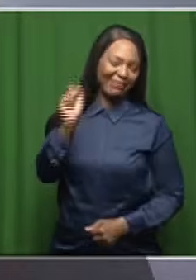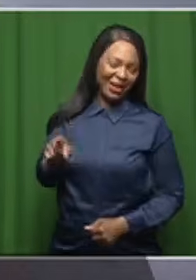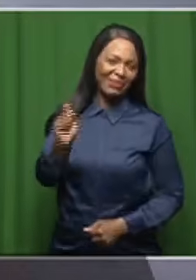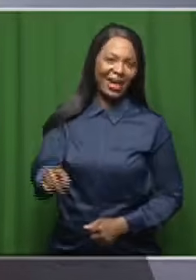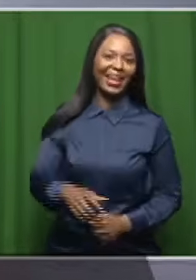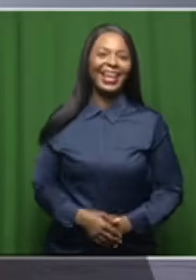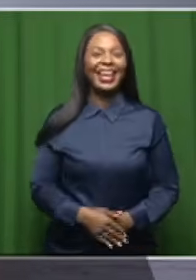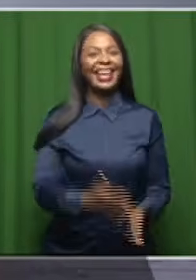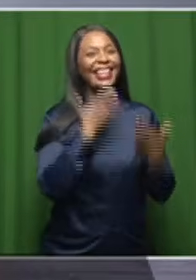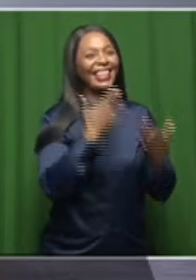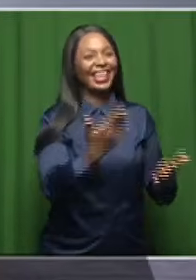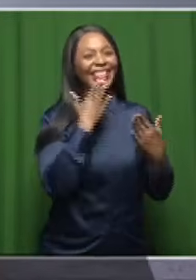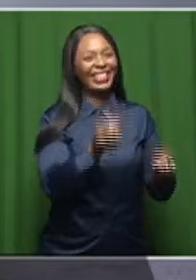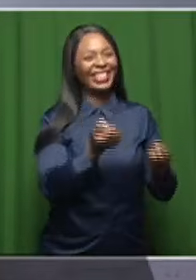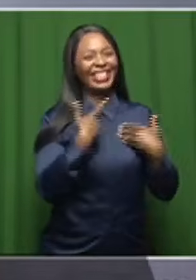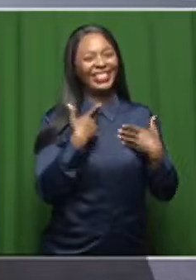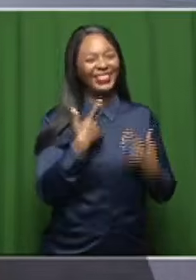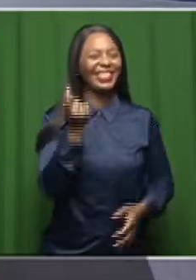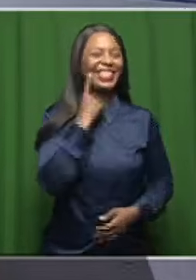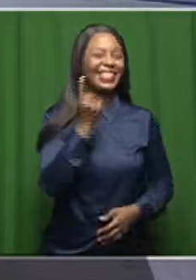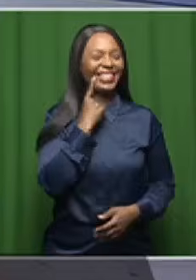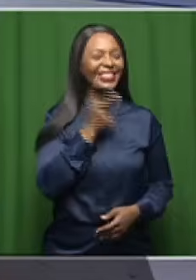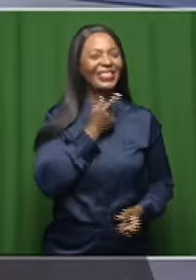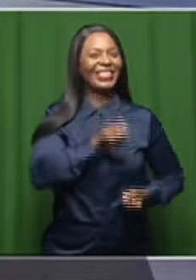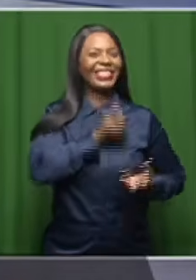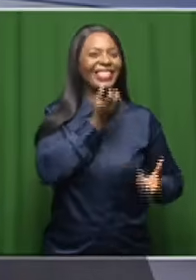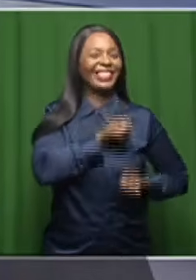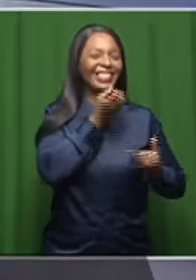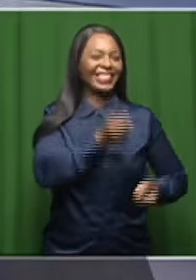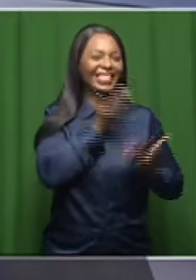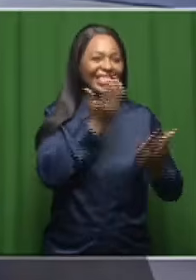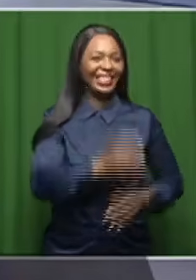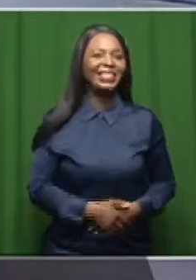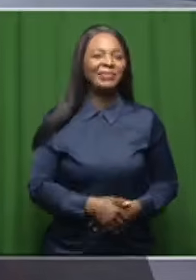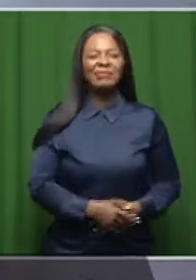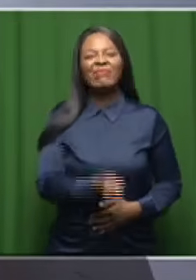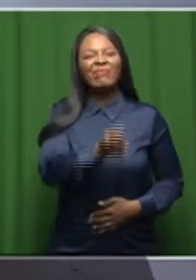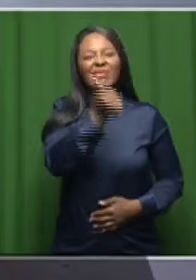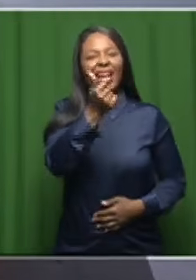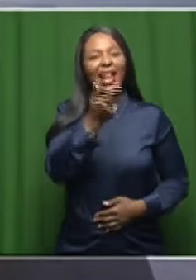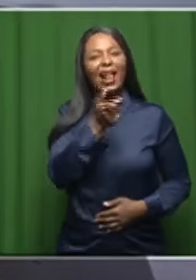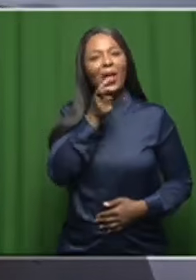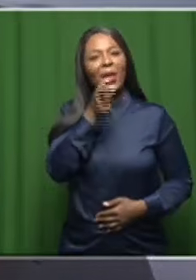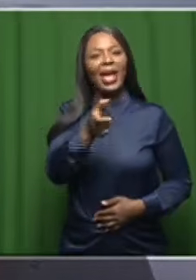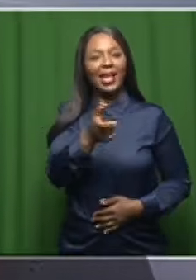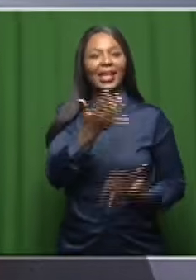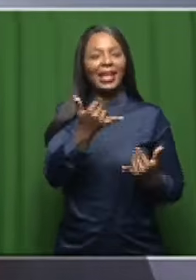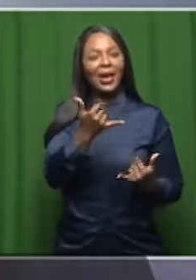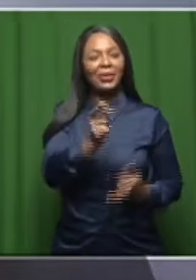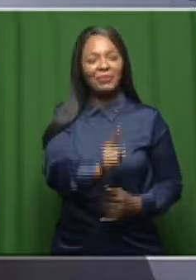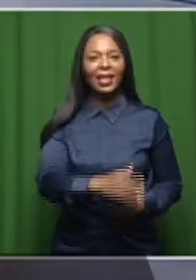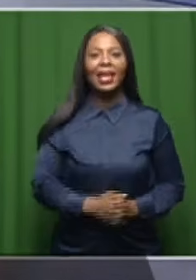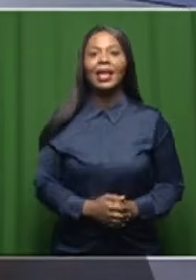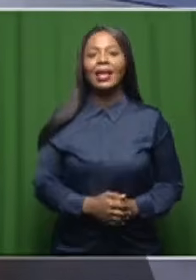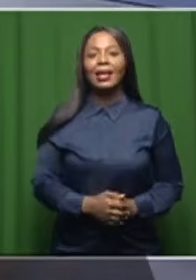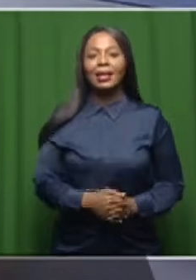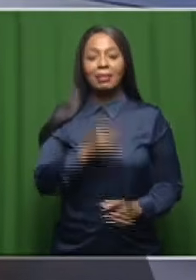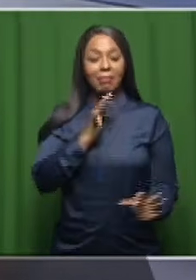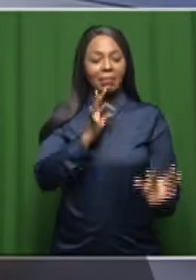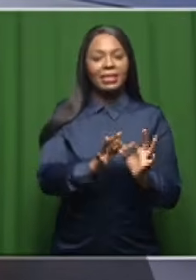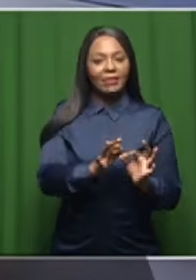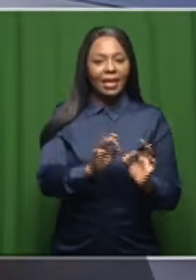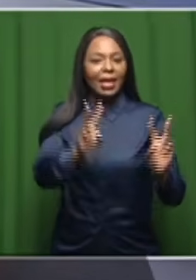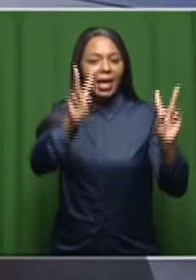much easier. Any closing statements very quickly, did you? Precisely on this, and I just want to maybe emphasize again on that particular issue with